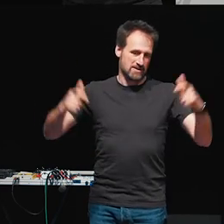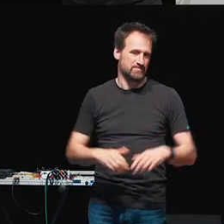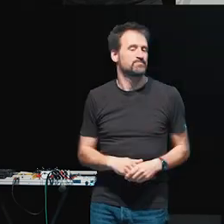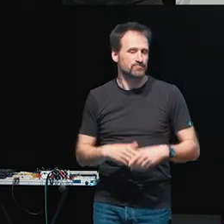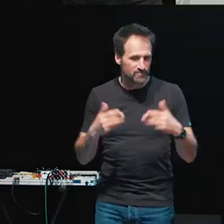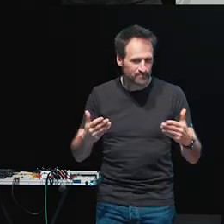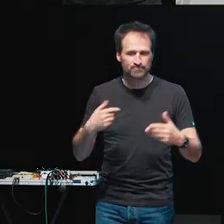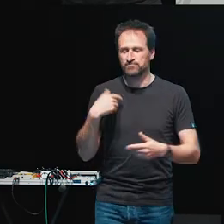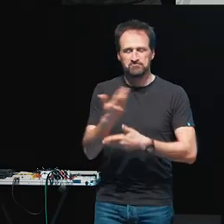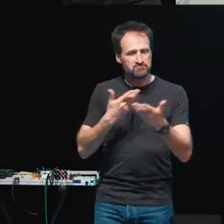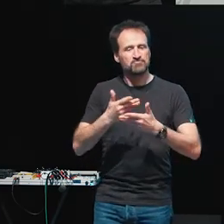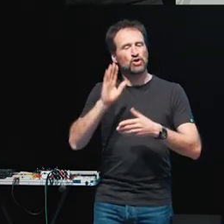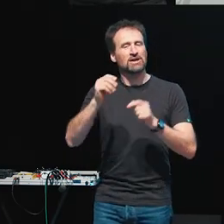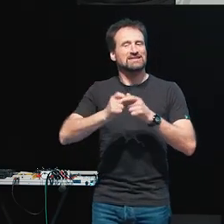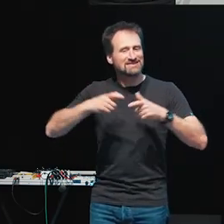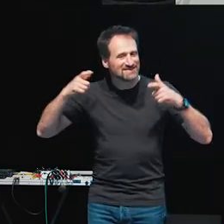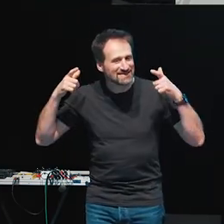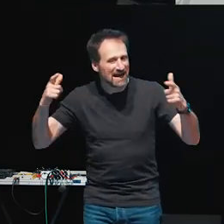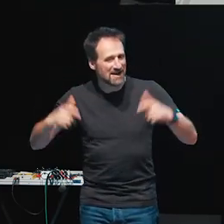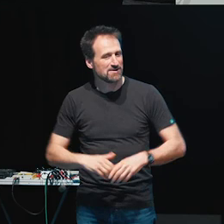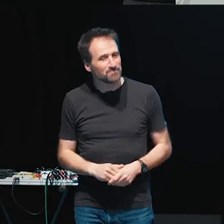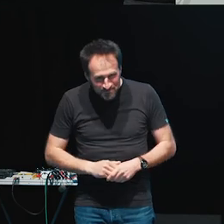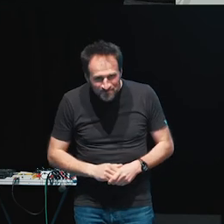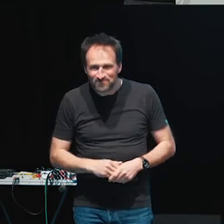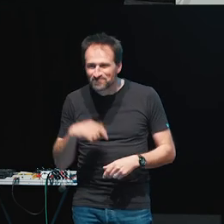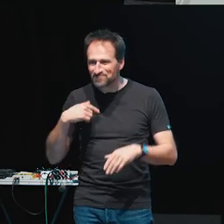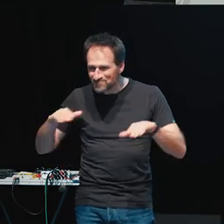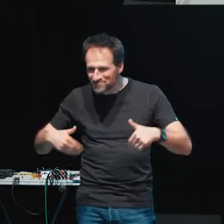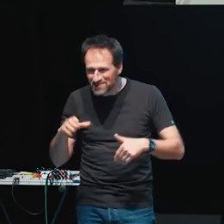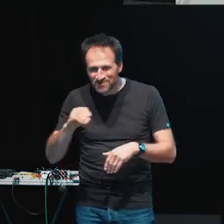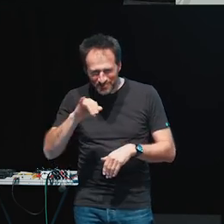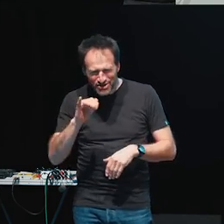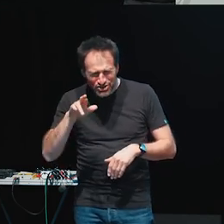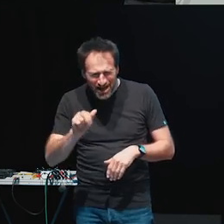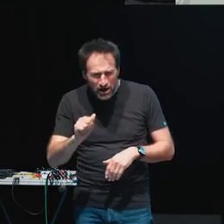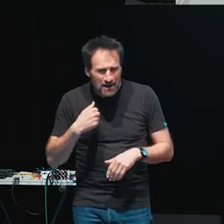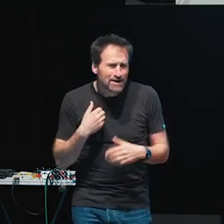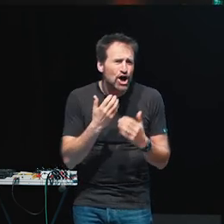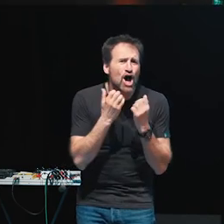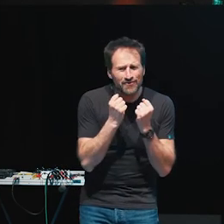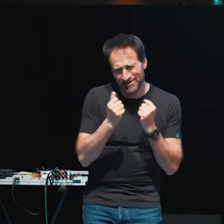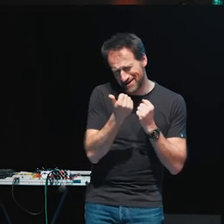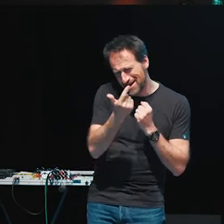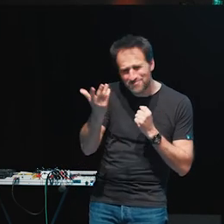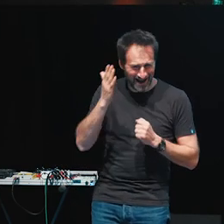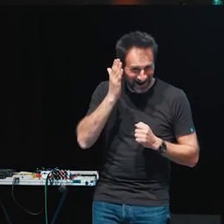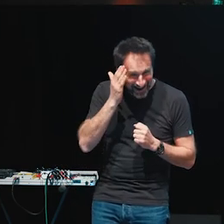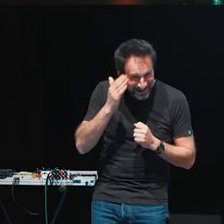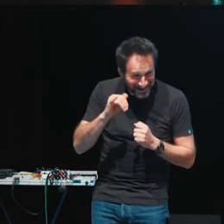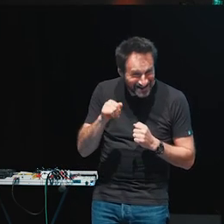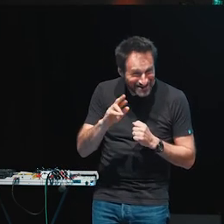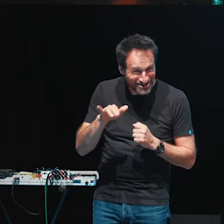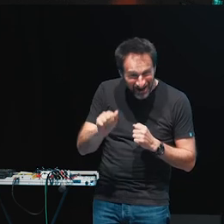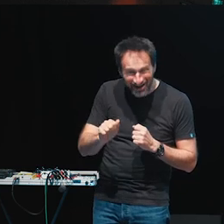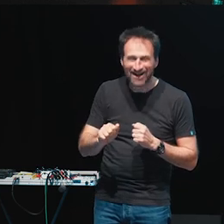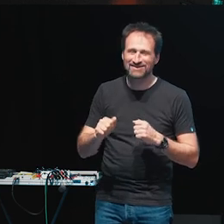scale. And let's start with Jira. I hope a few people know here. Jira is a